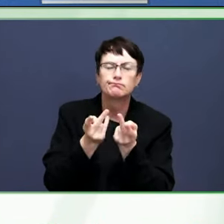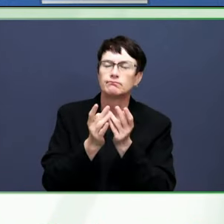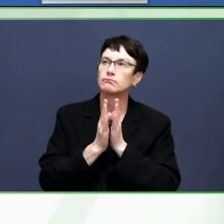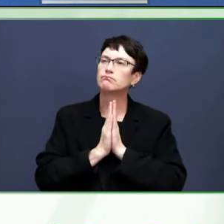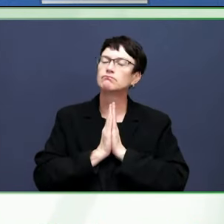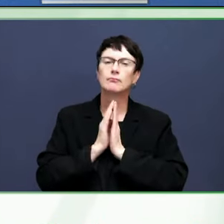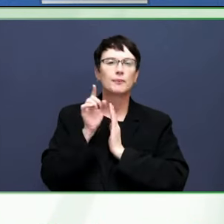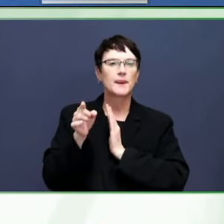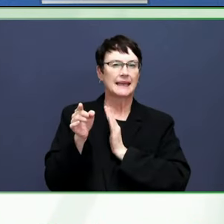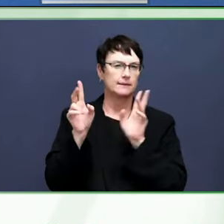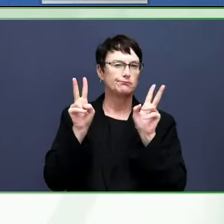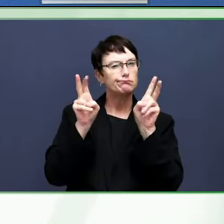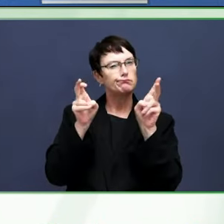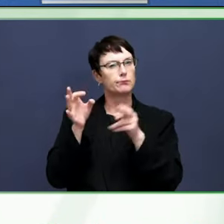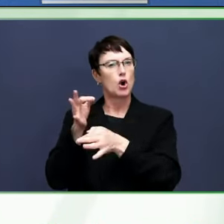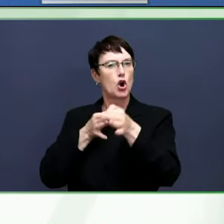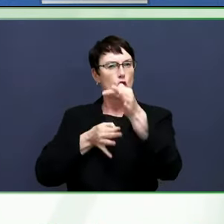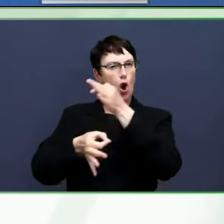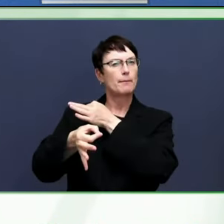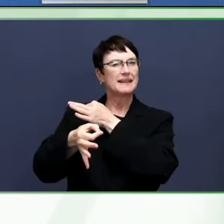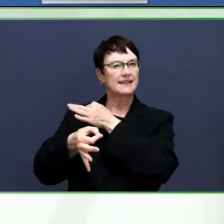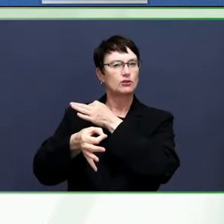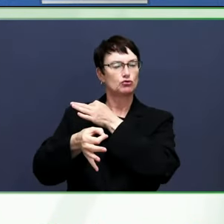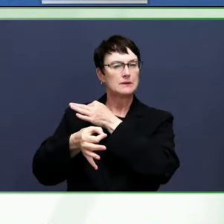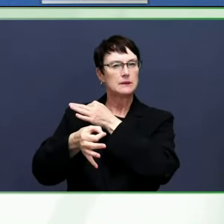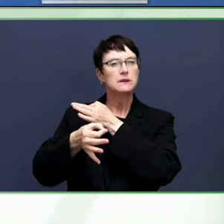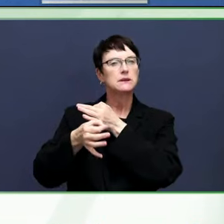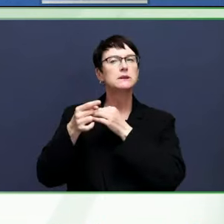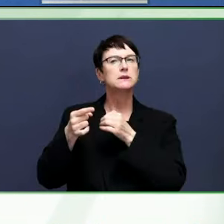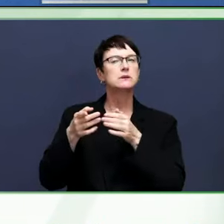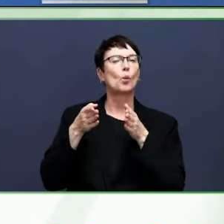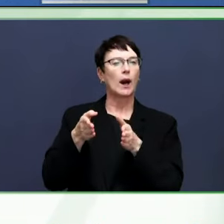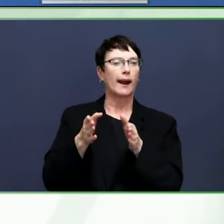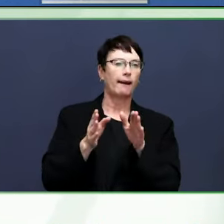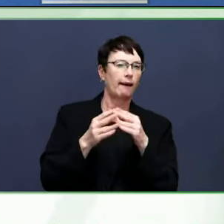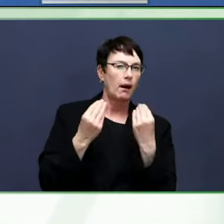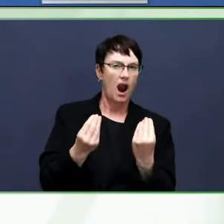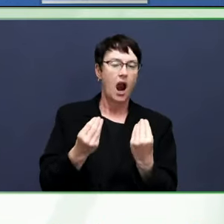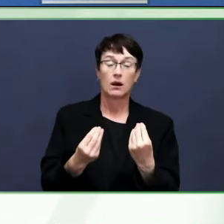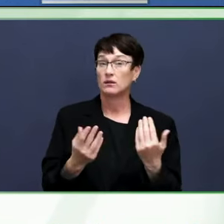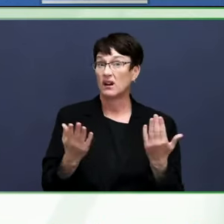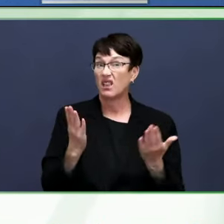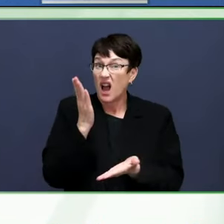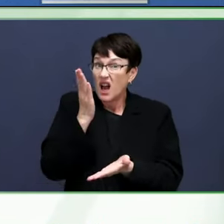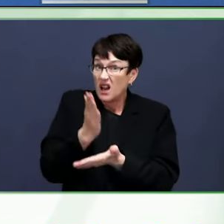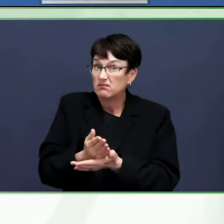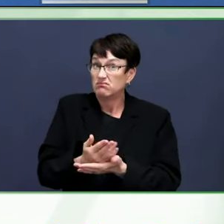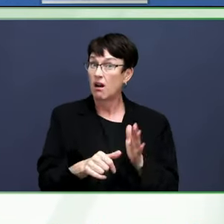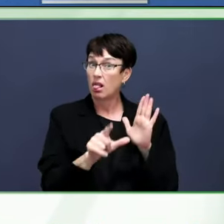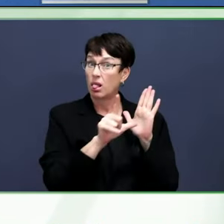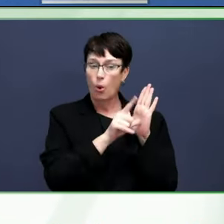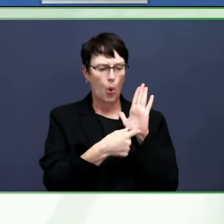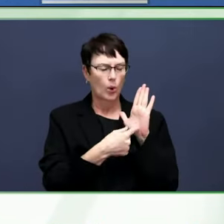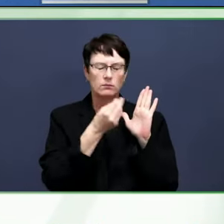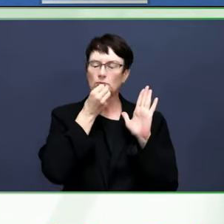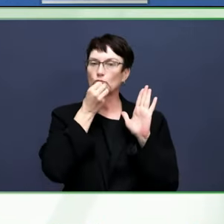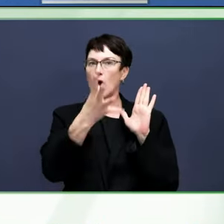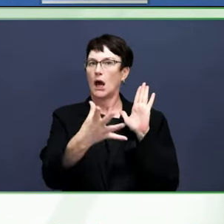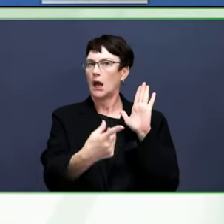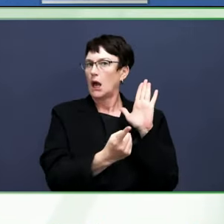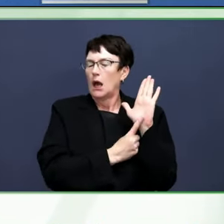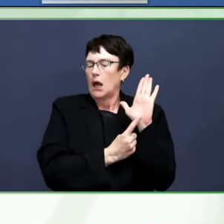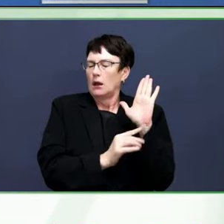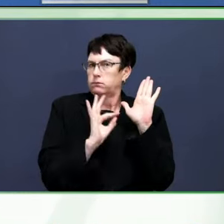I said, in practice, even though the legislation is good, support is not sufficient in the classroom. So that's